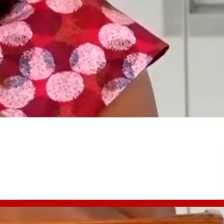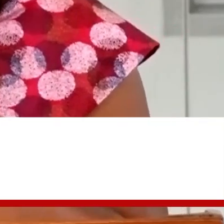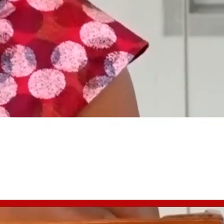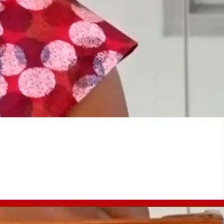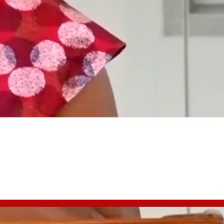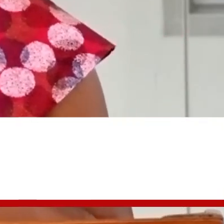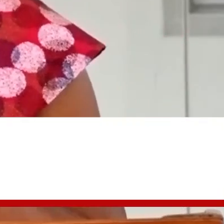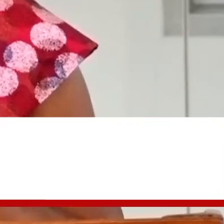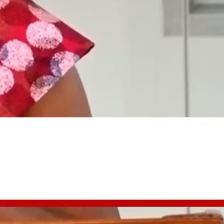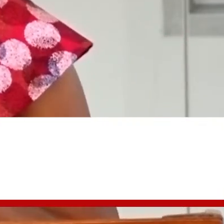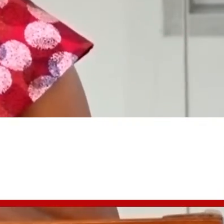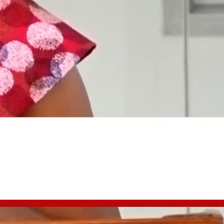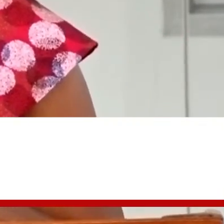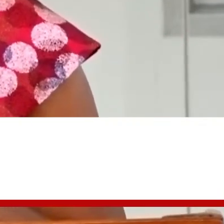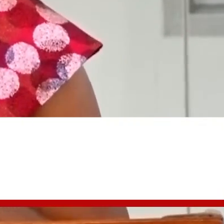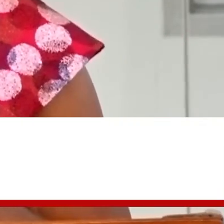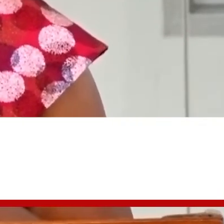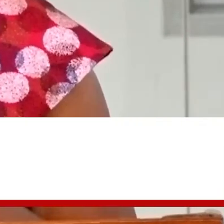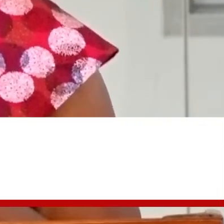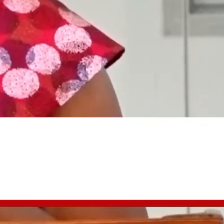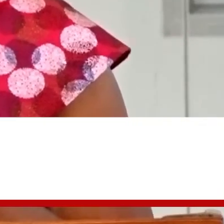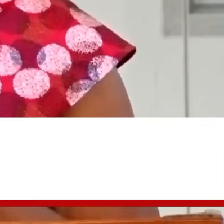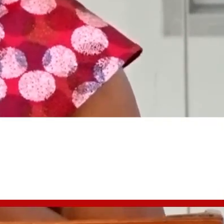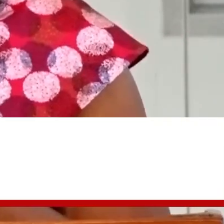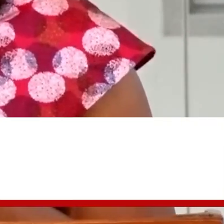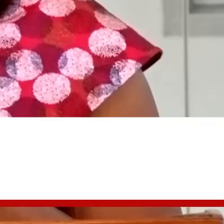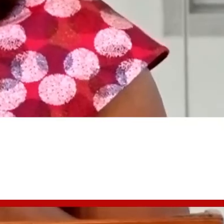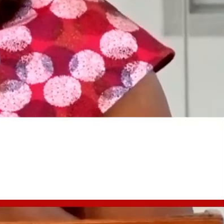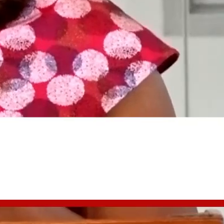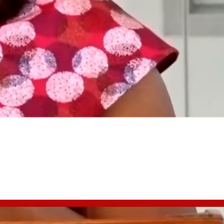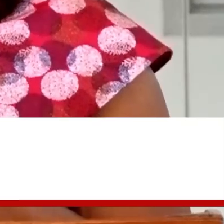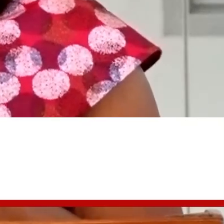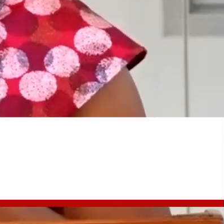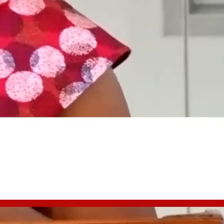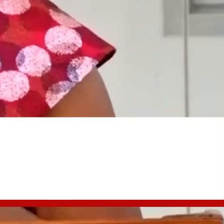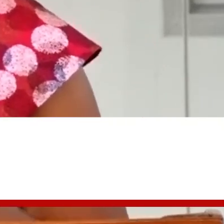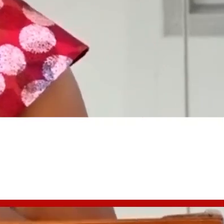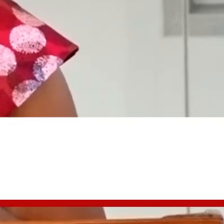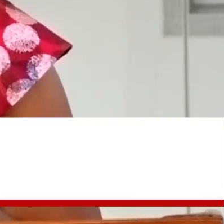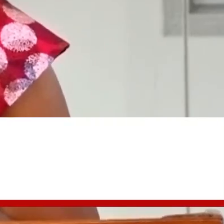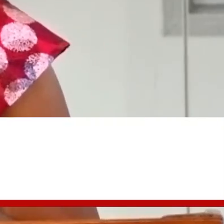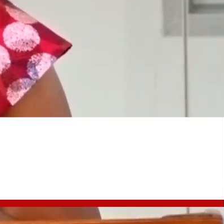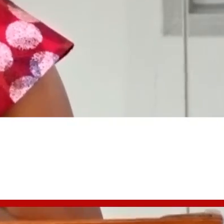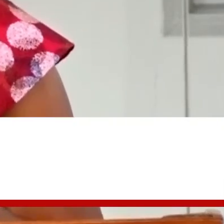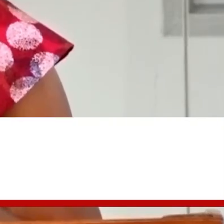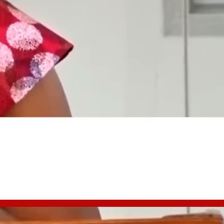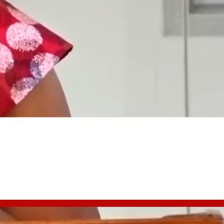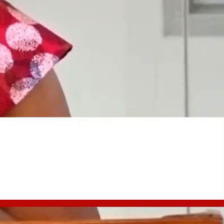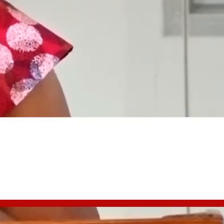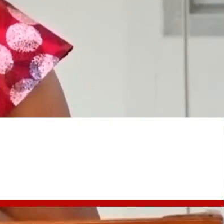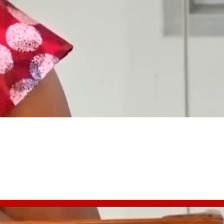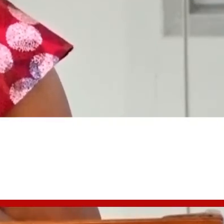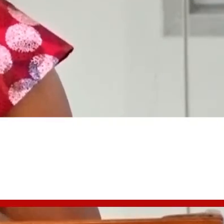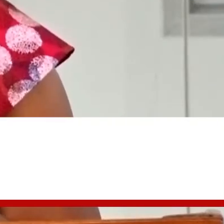now, may the grace of our Lord Jesus Christ and the love of God and the fellowship of the Holy Spirit be